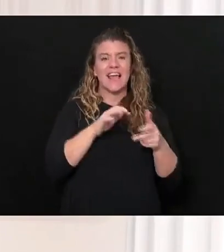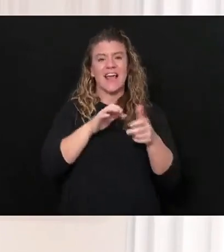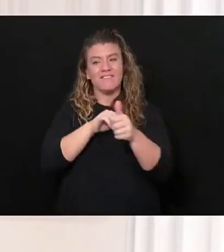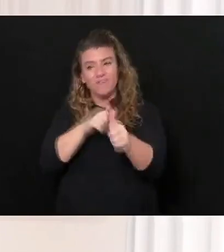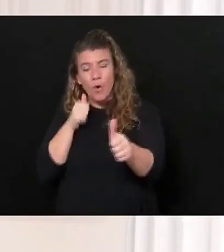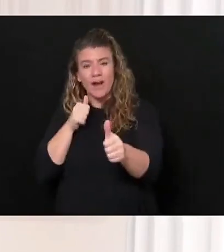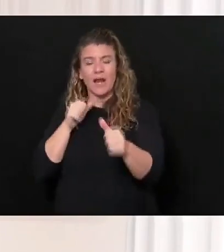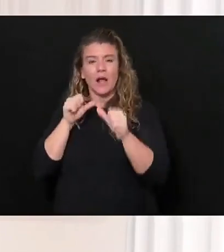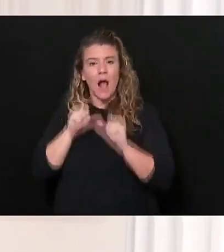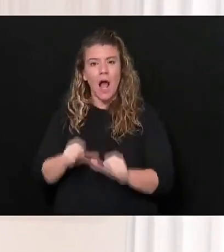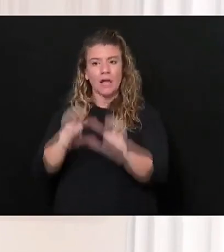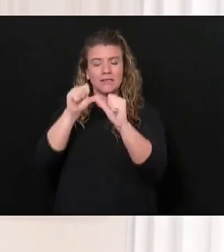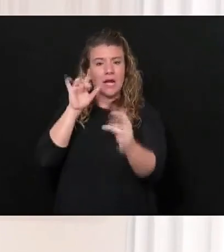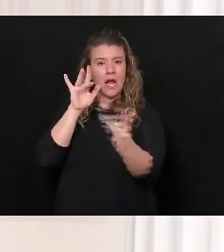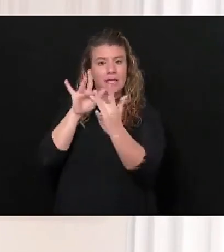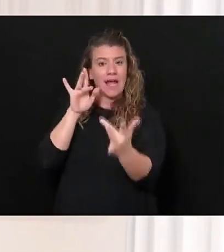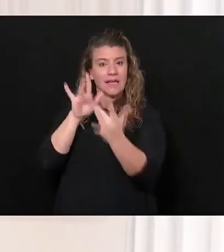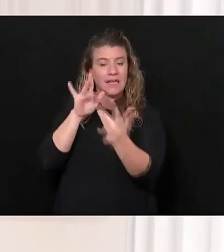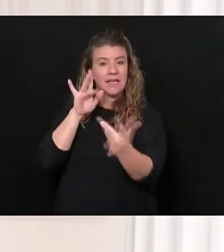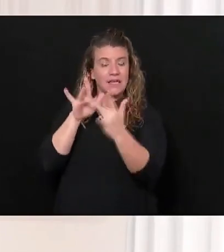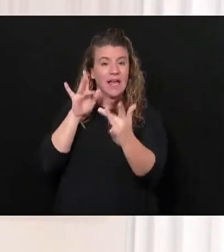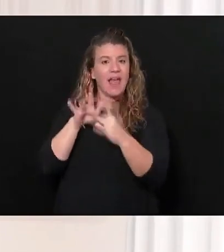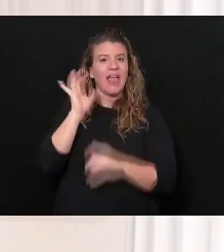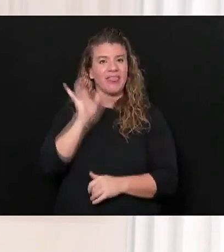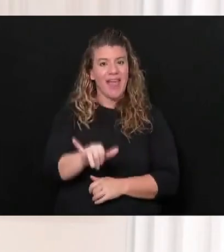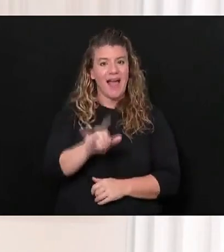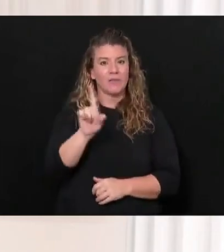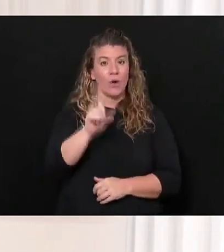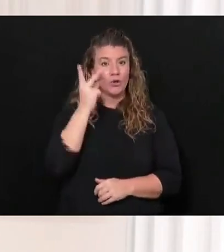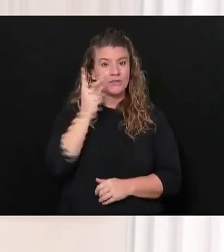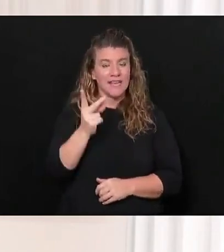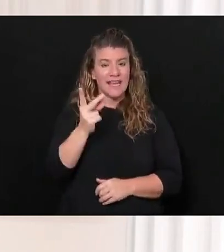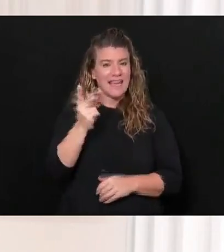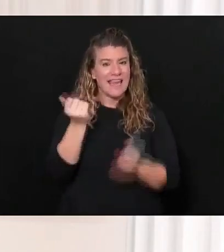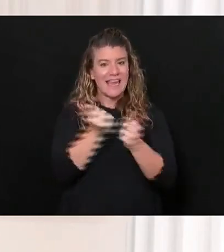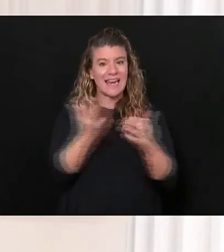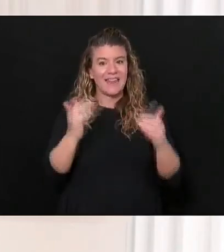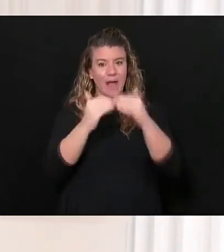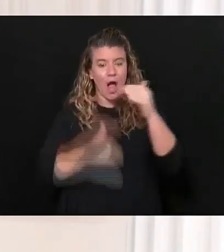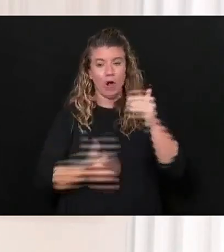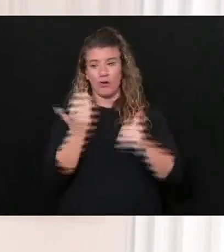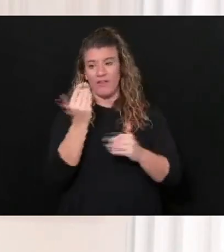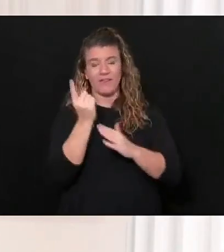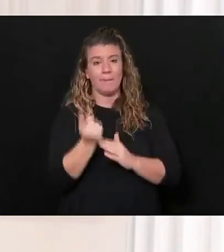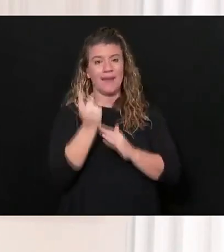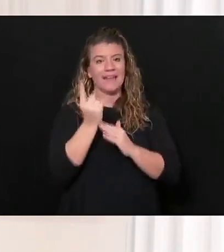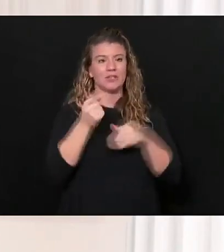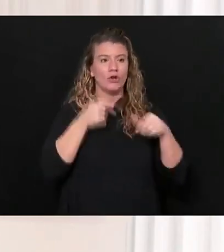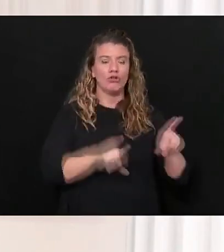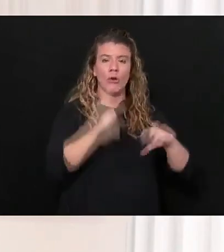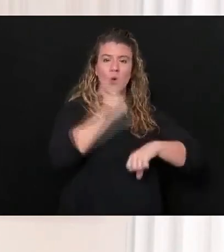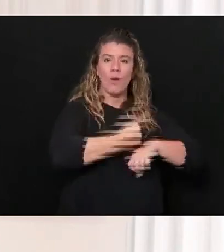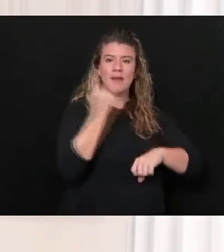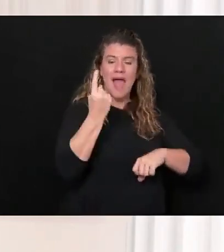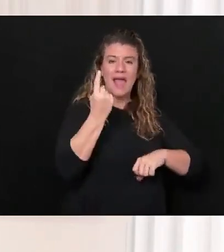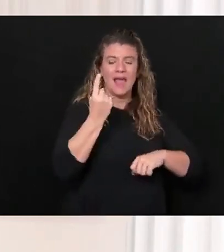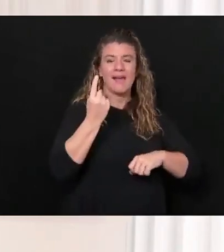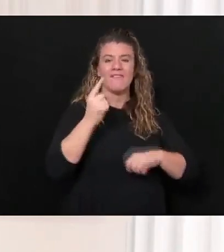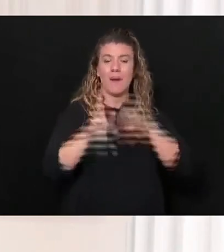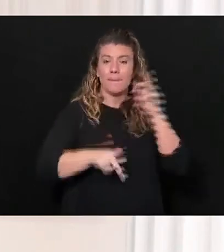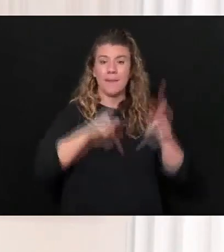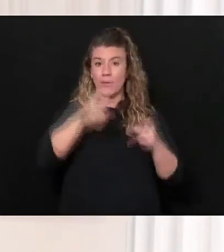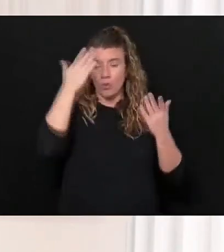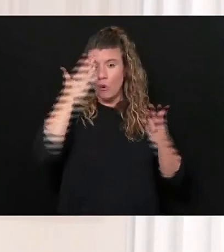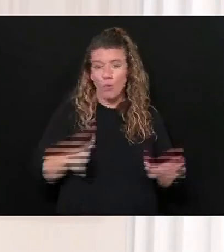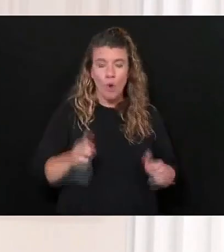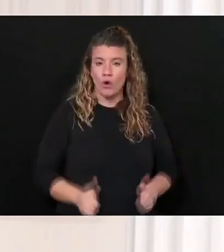in constant contact, and that's greater than 15 minutes cumulatively in a 24-hour period from people you don't